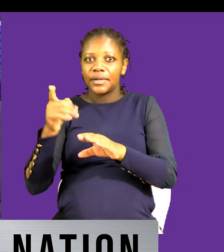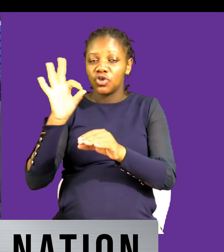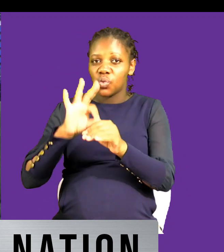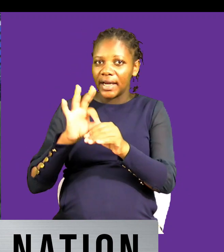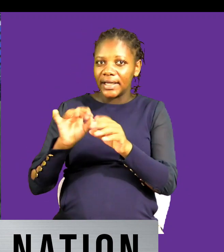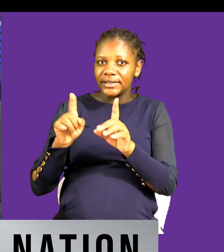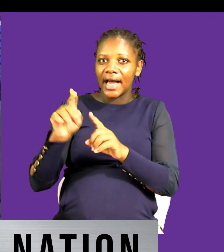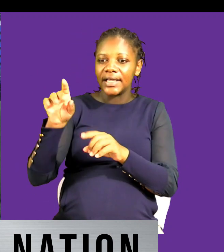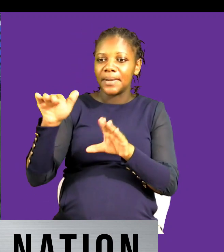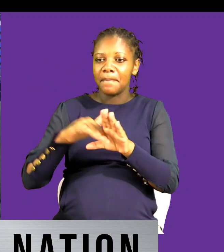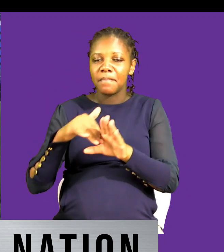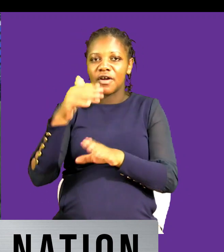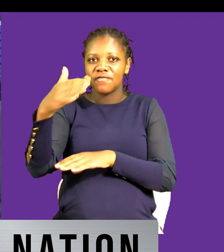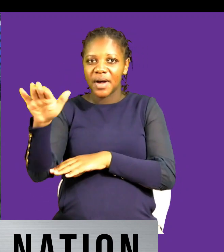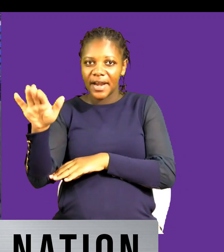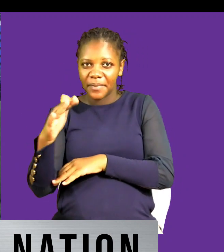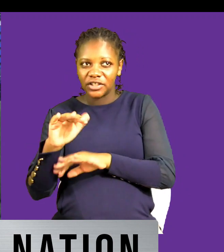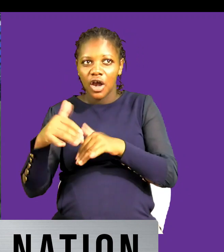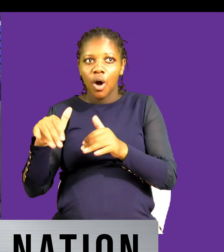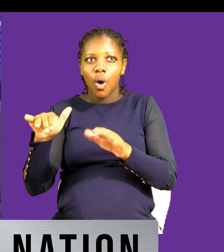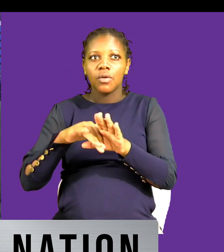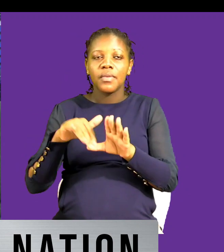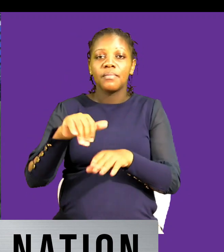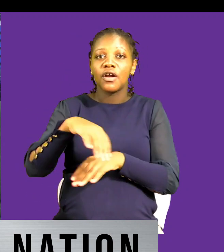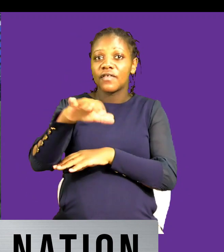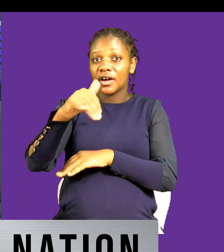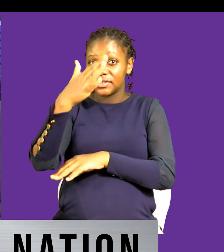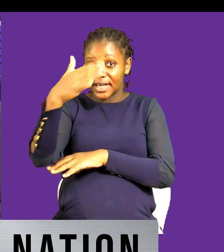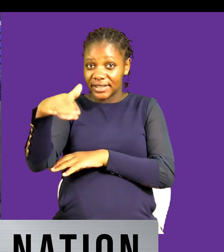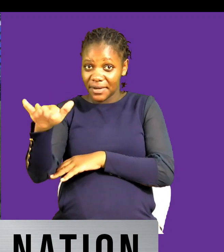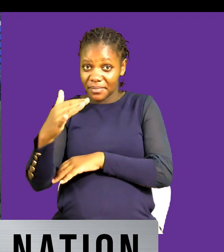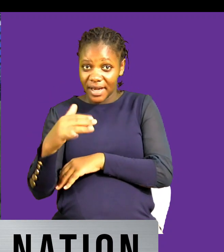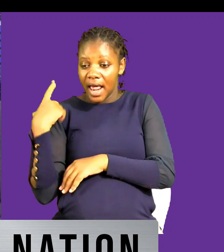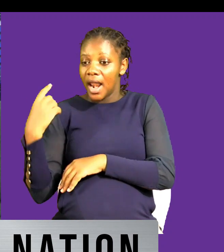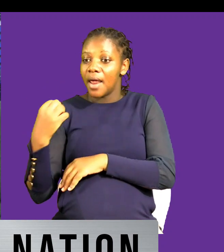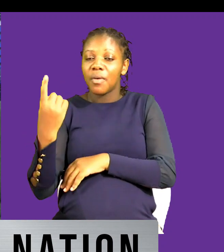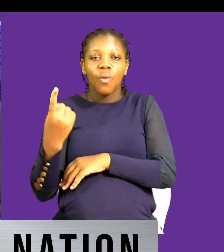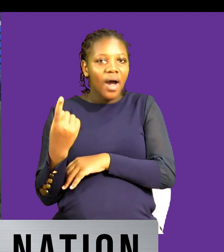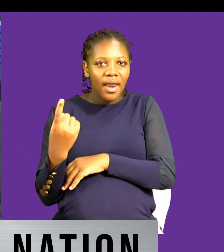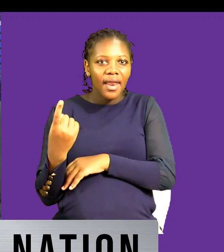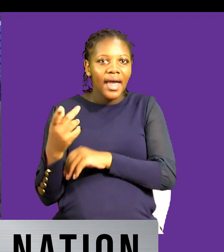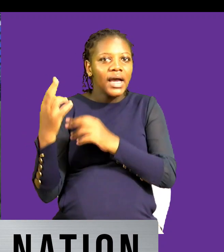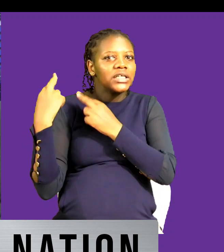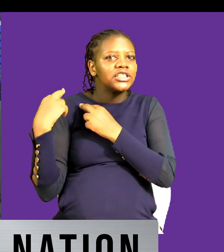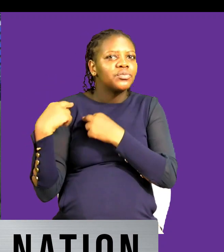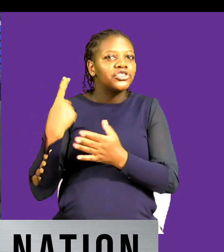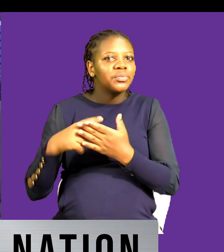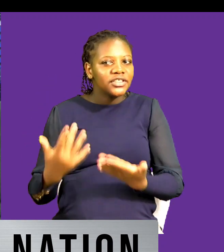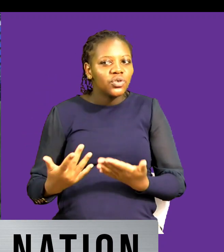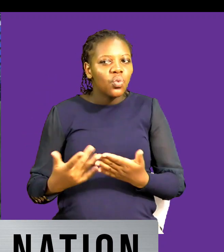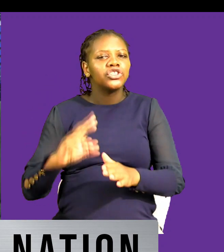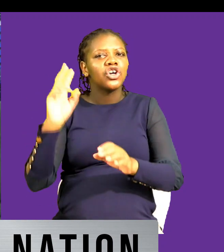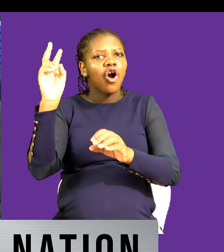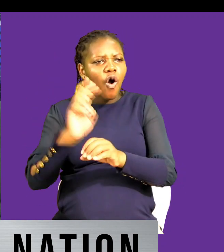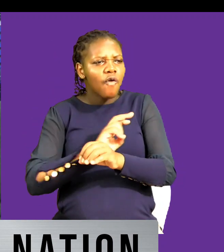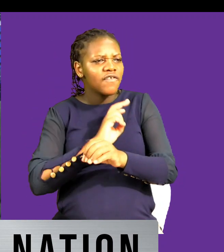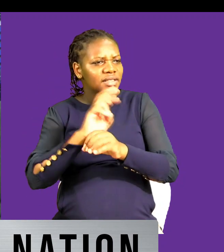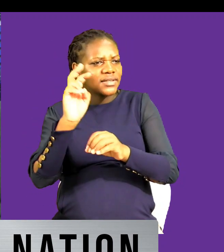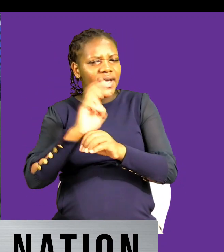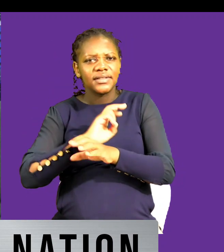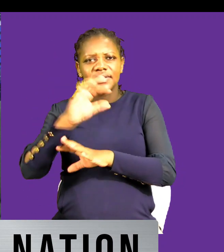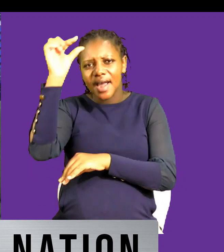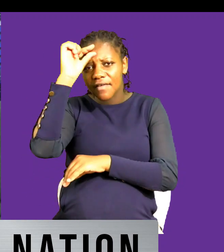a member of parliament or a member of county assembly, number one job is oversight. Oversight who? Oversight the government